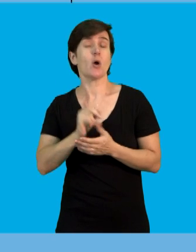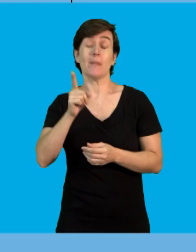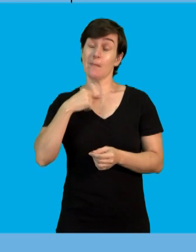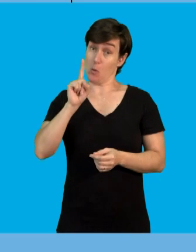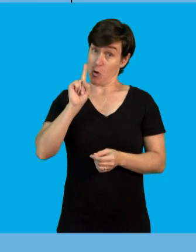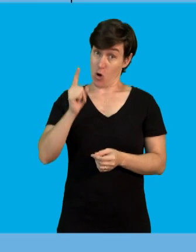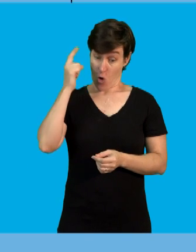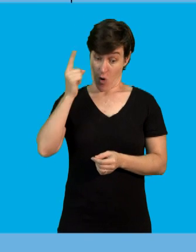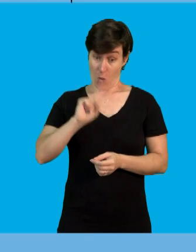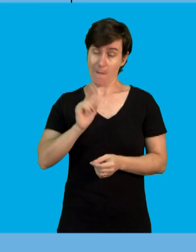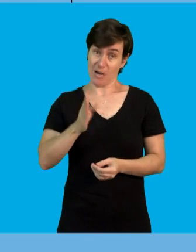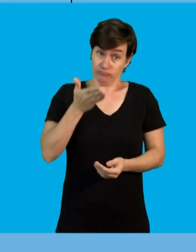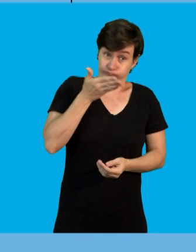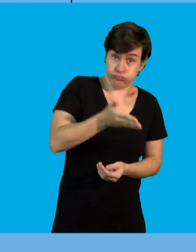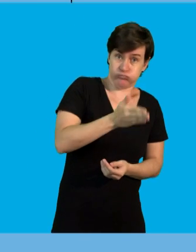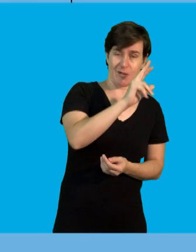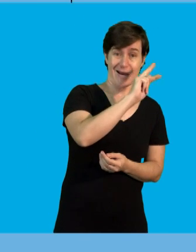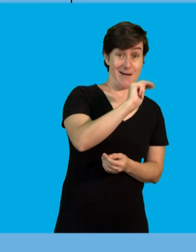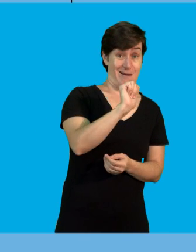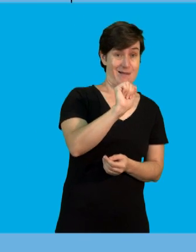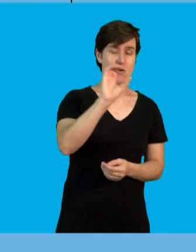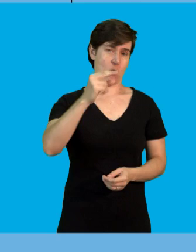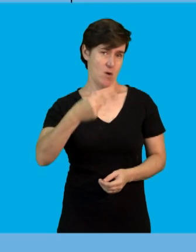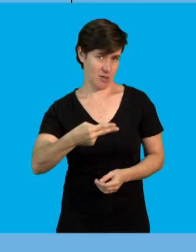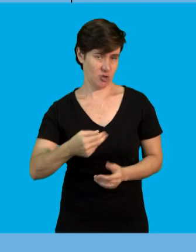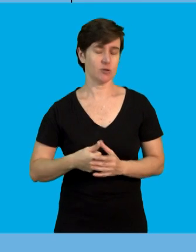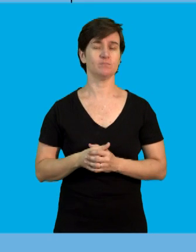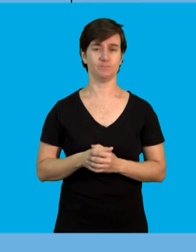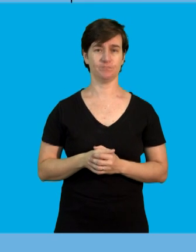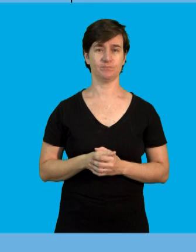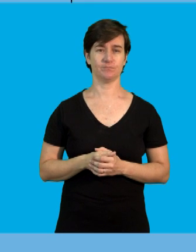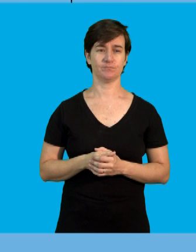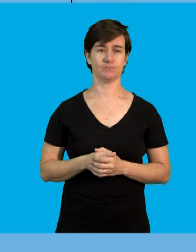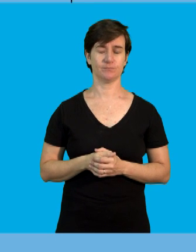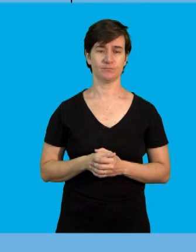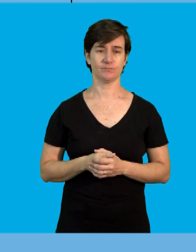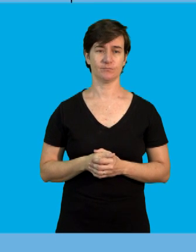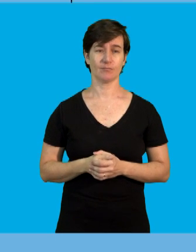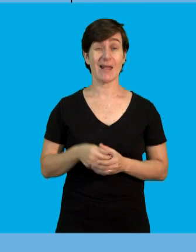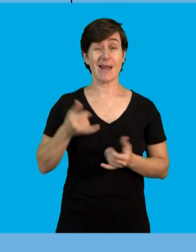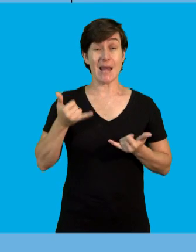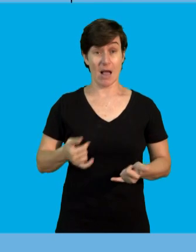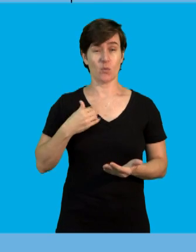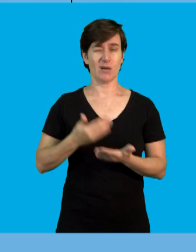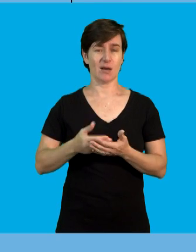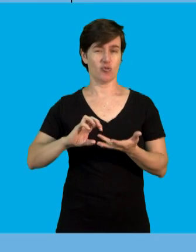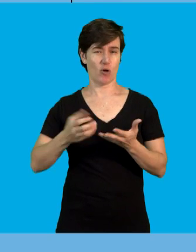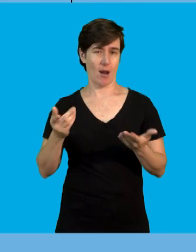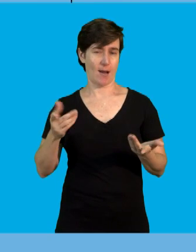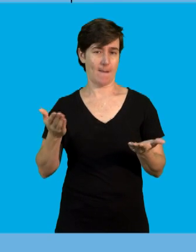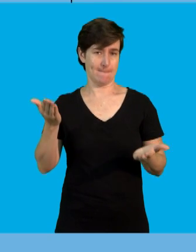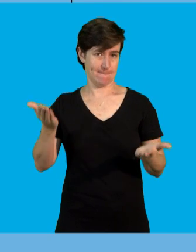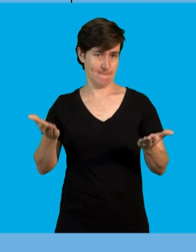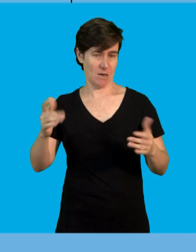the symbol for each of these things needs to have an Na and the OH. So now we can get down to the balancing of